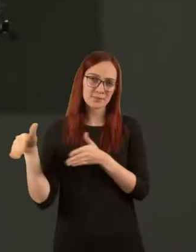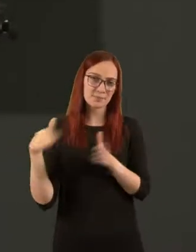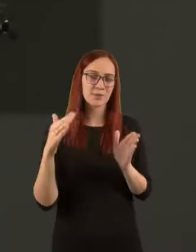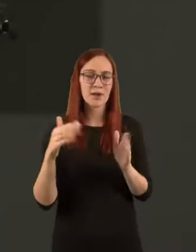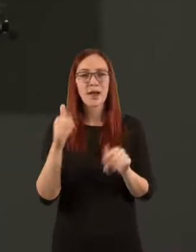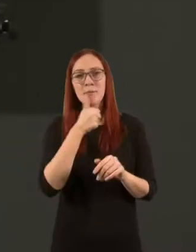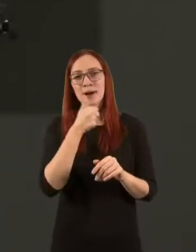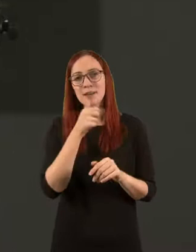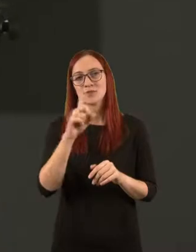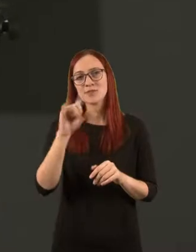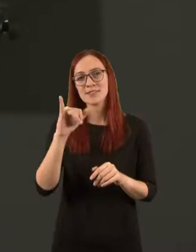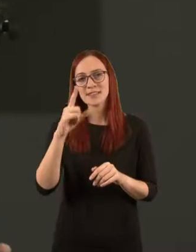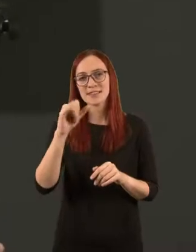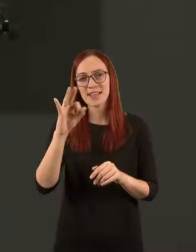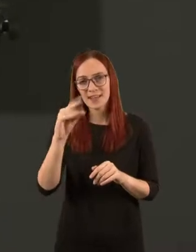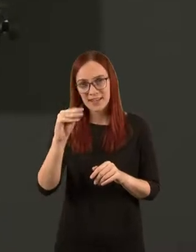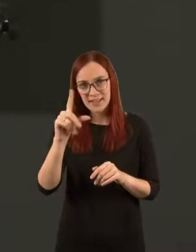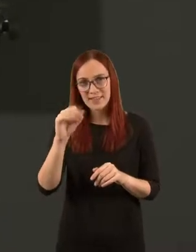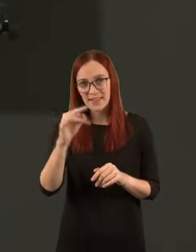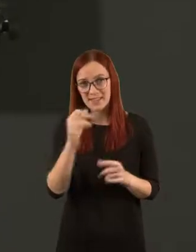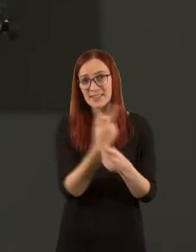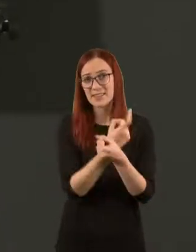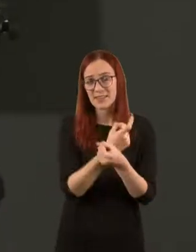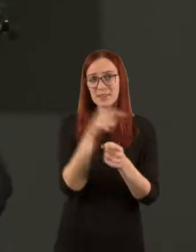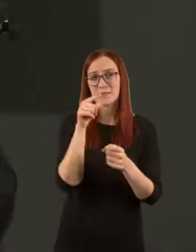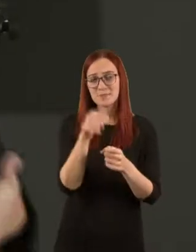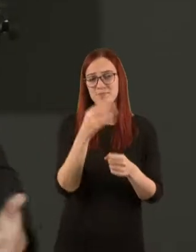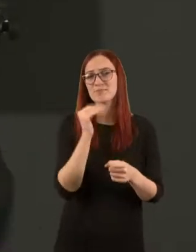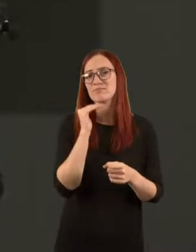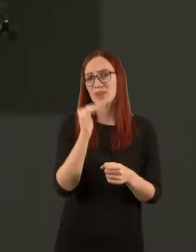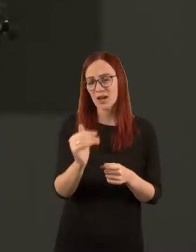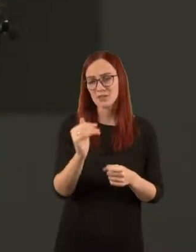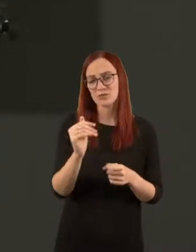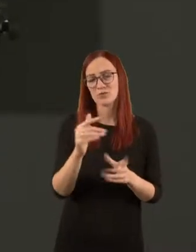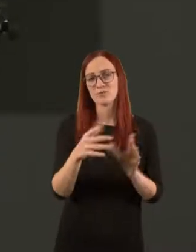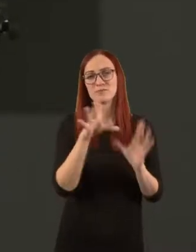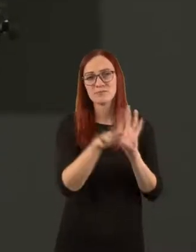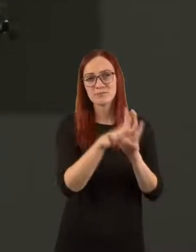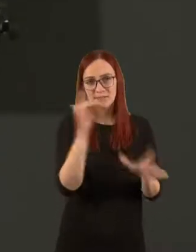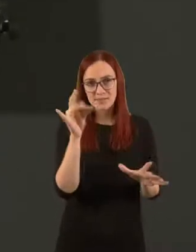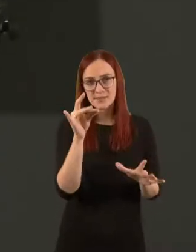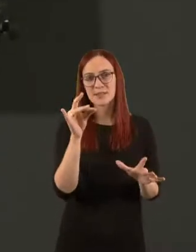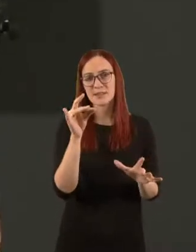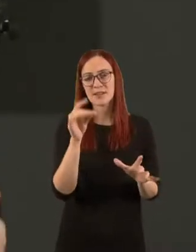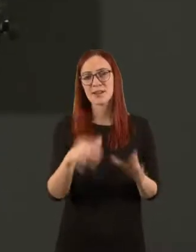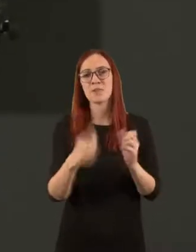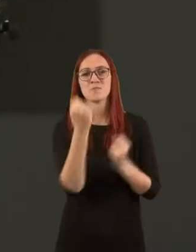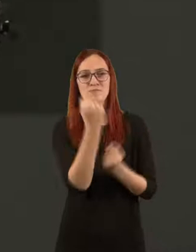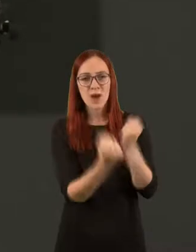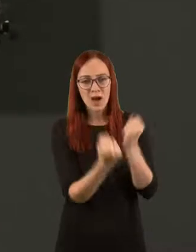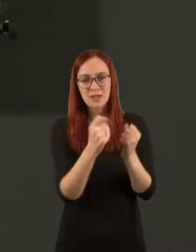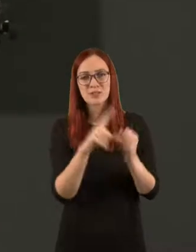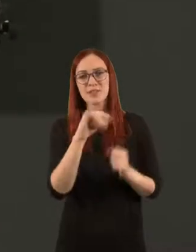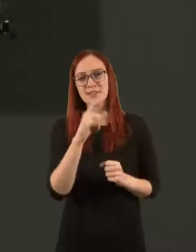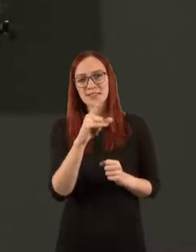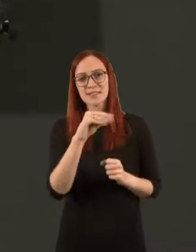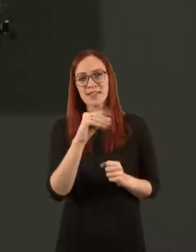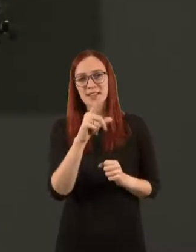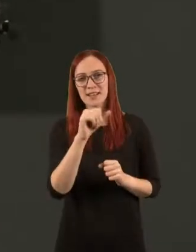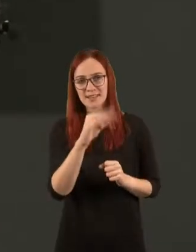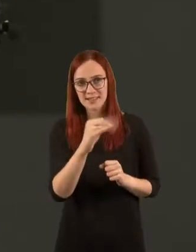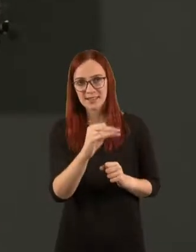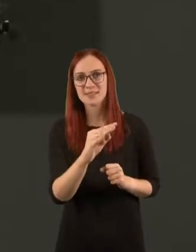who purchase fuel. For example, the lower tax on the diesel fuel has very